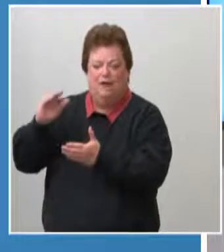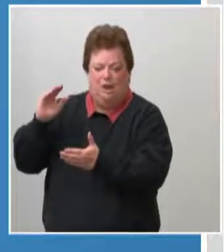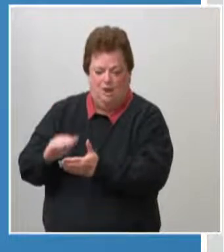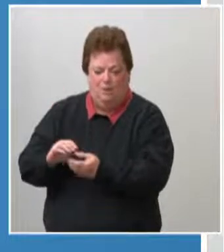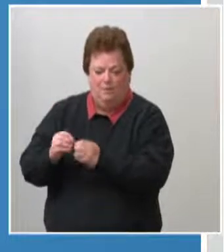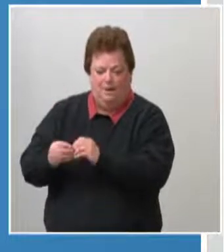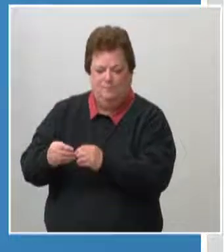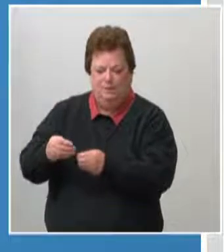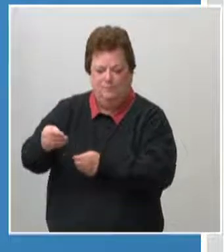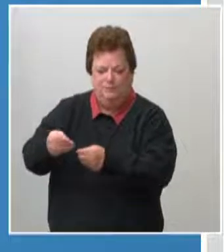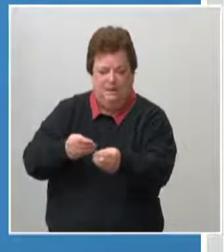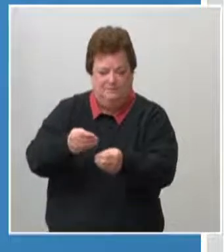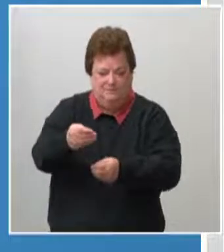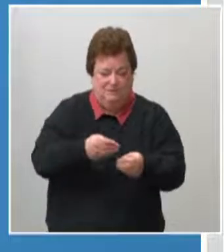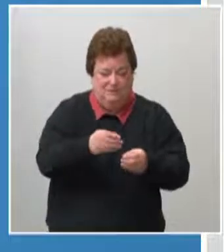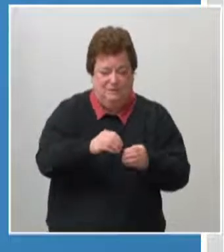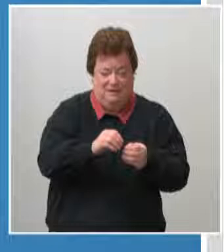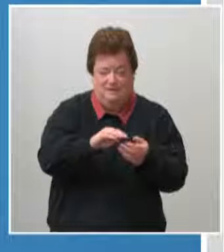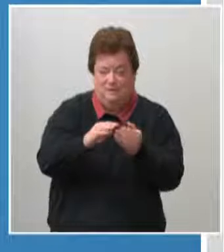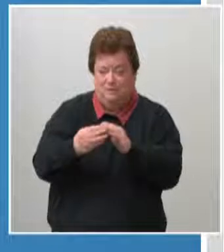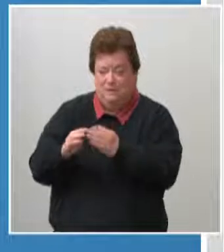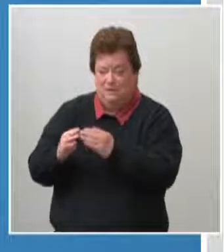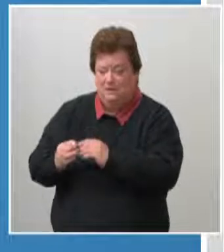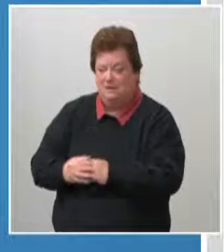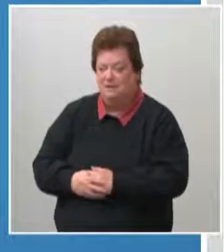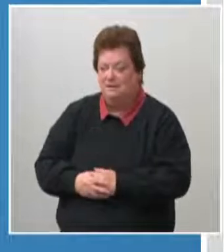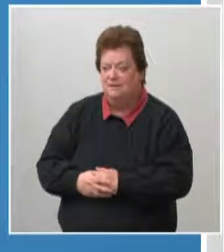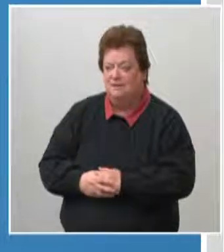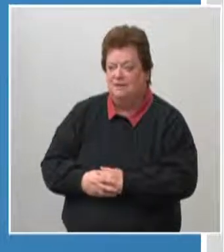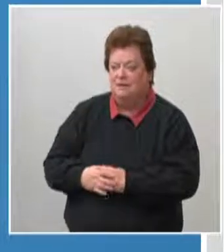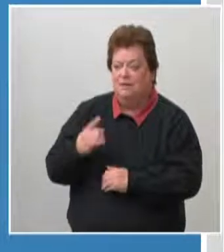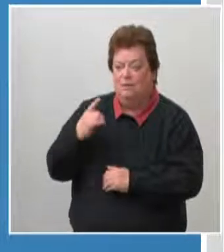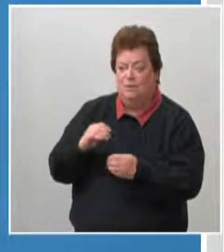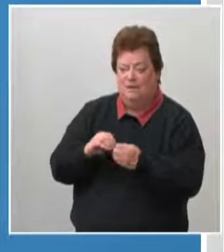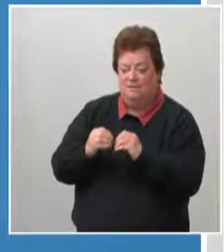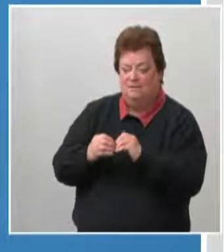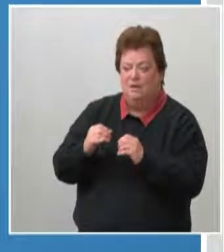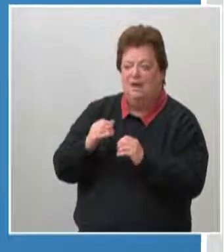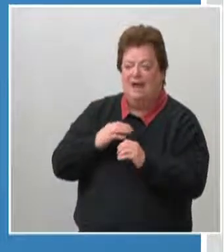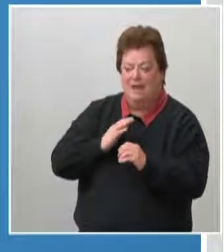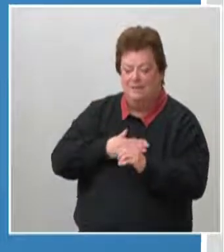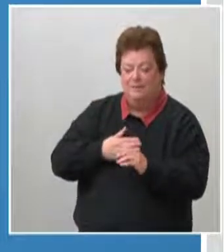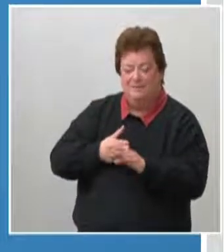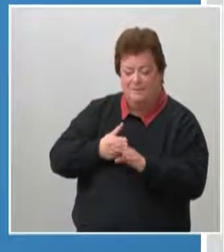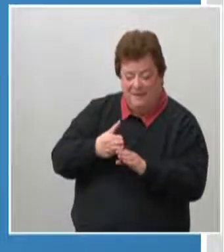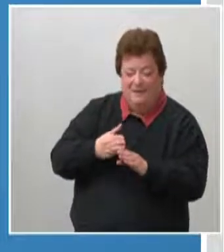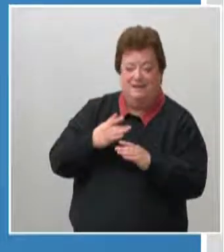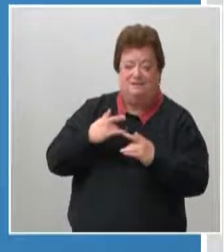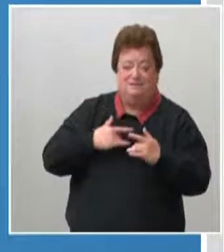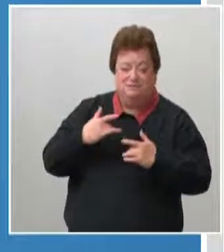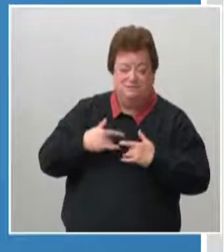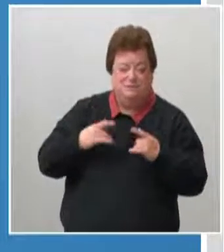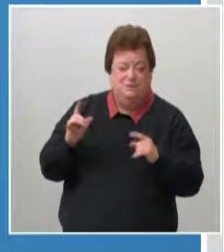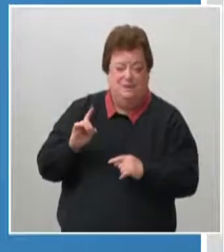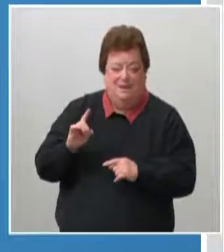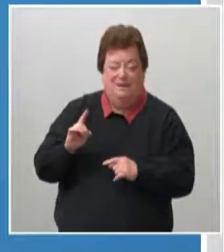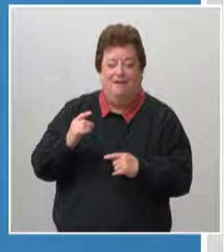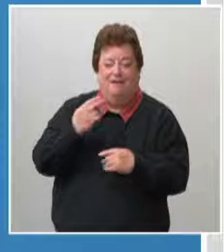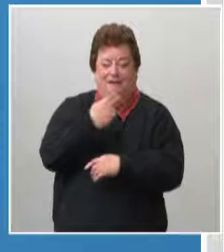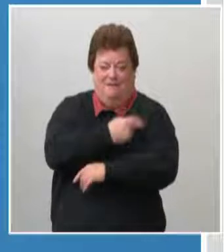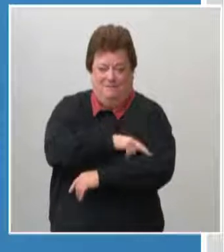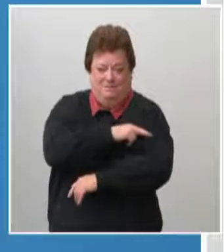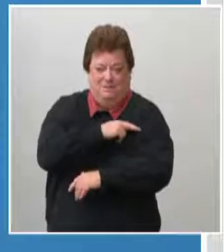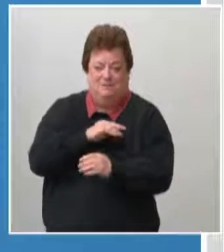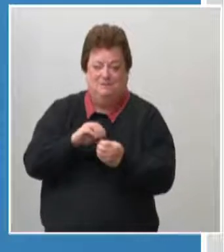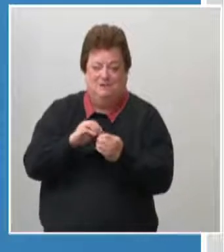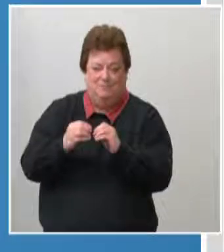community. With some data showing significant improvement, our main concern continues to be the COVID-19